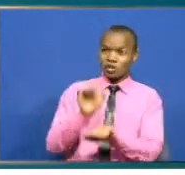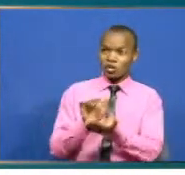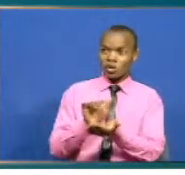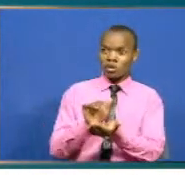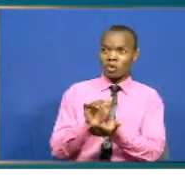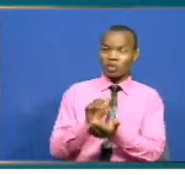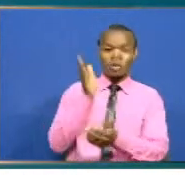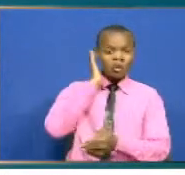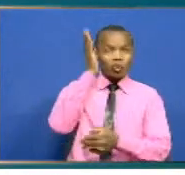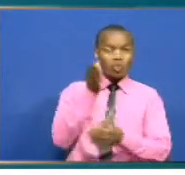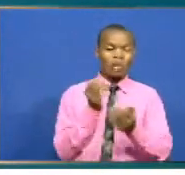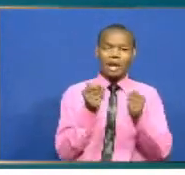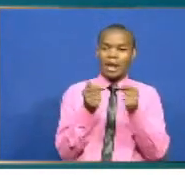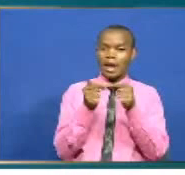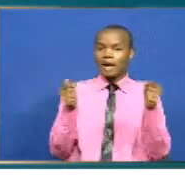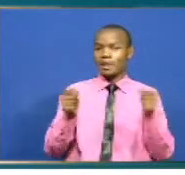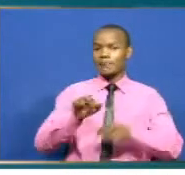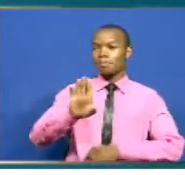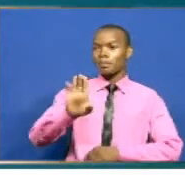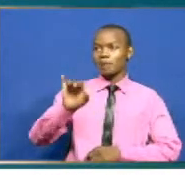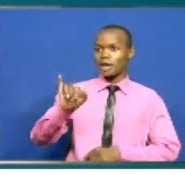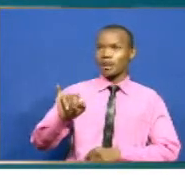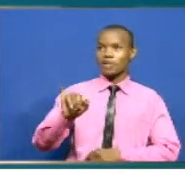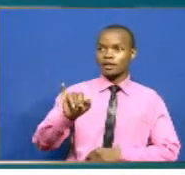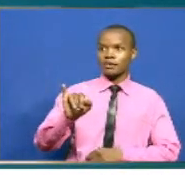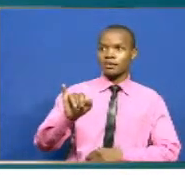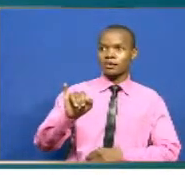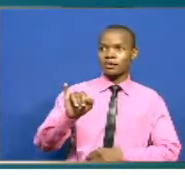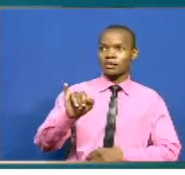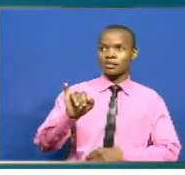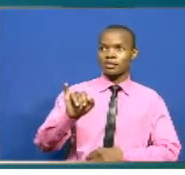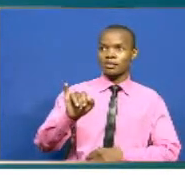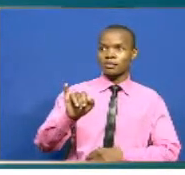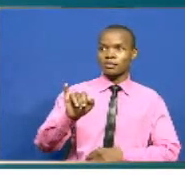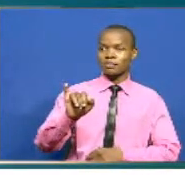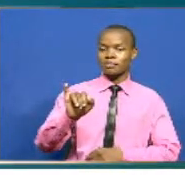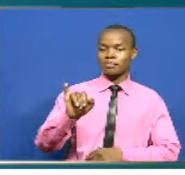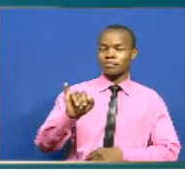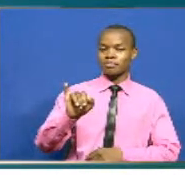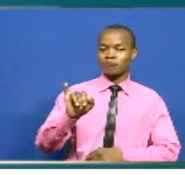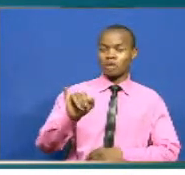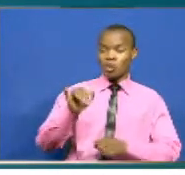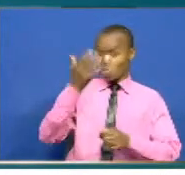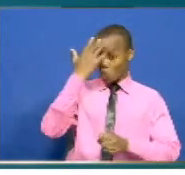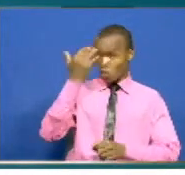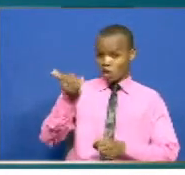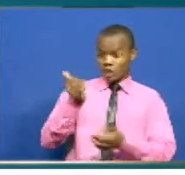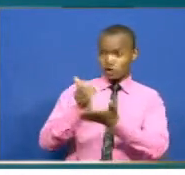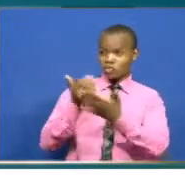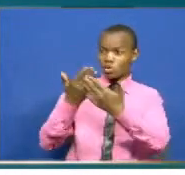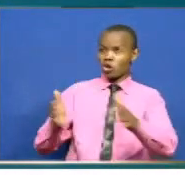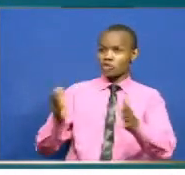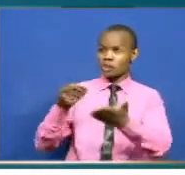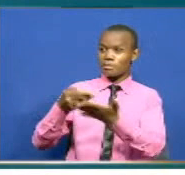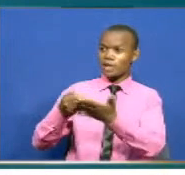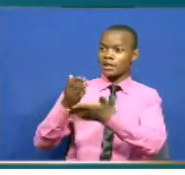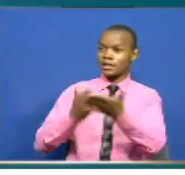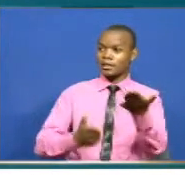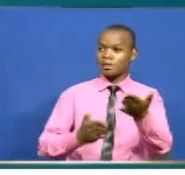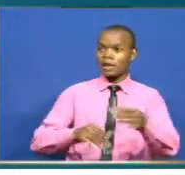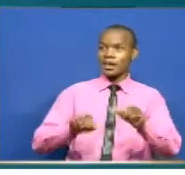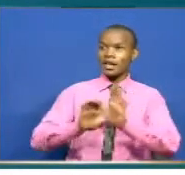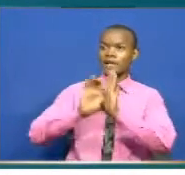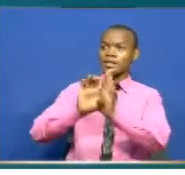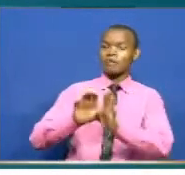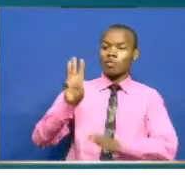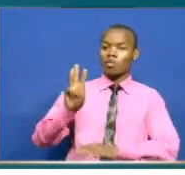taking a tag. And that tag is to say that we've already lost. Some constituencies will be missing out, like mm-hmm. Wajir South